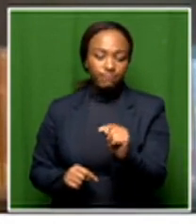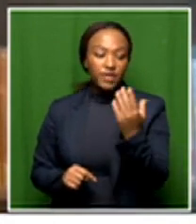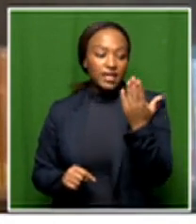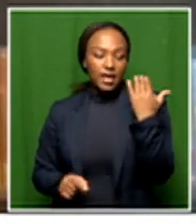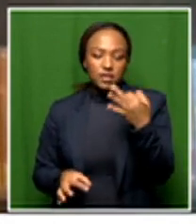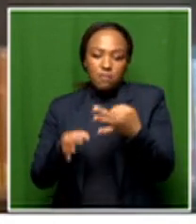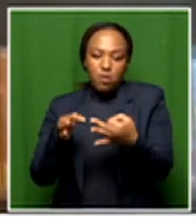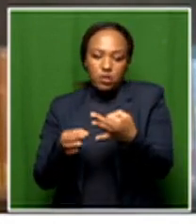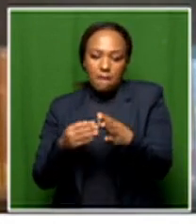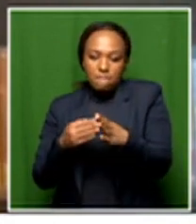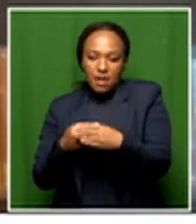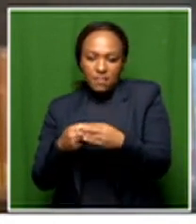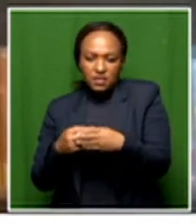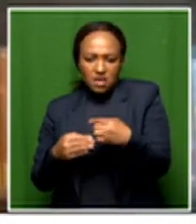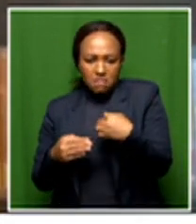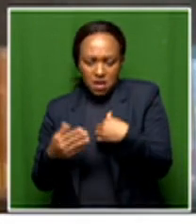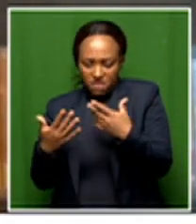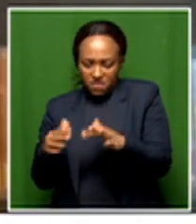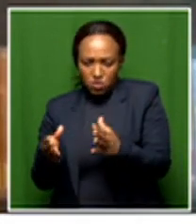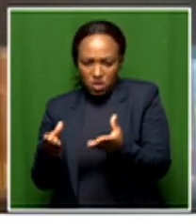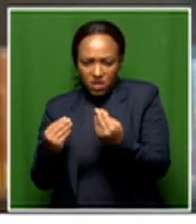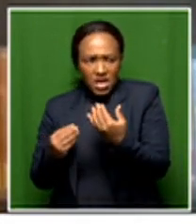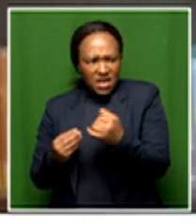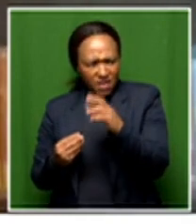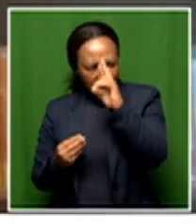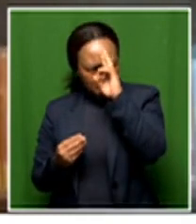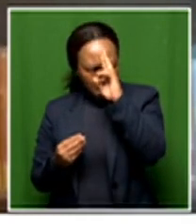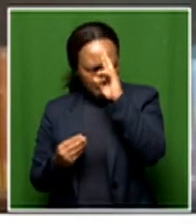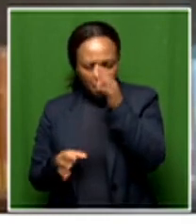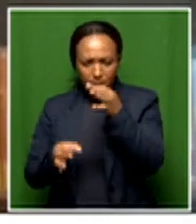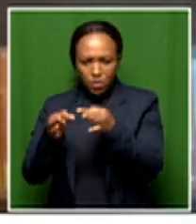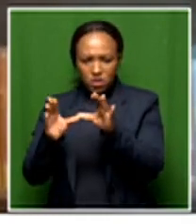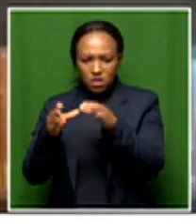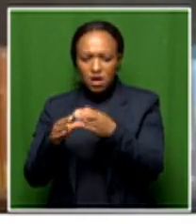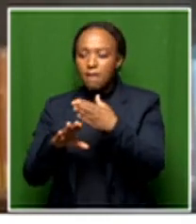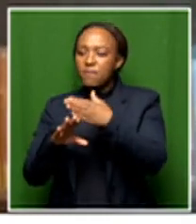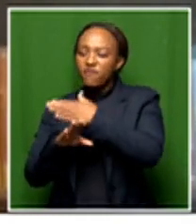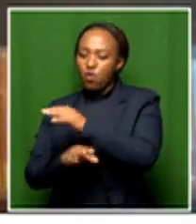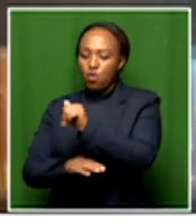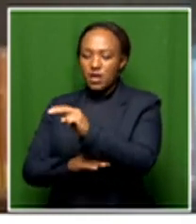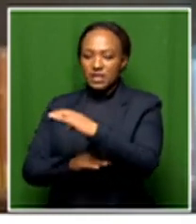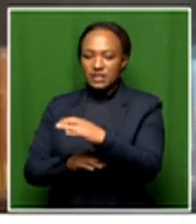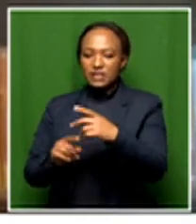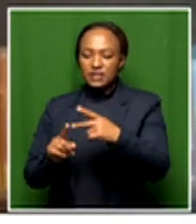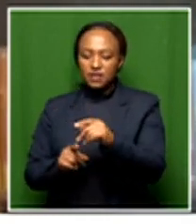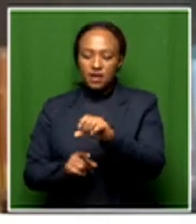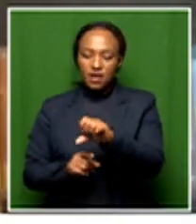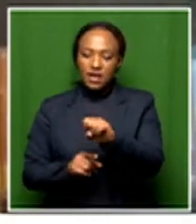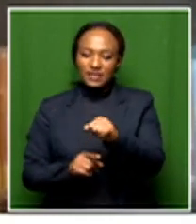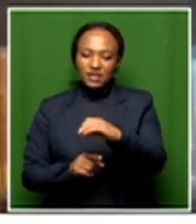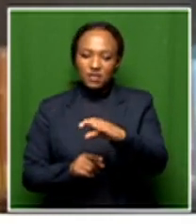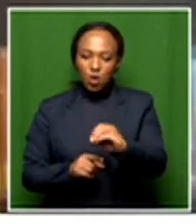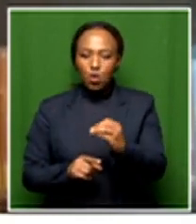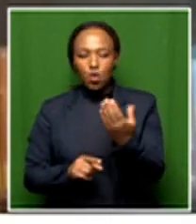political membership that I have had, if I remember well, of a political party was that of the ANC and SASCO and the Youth